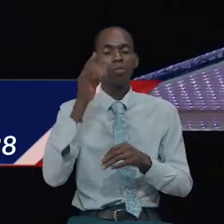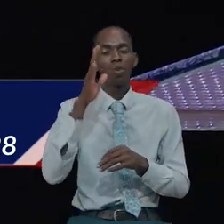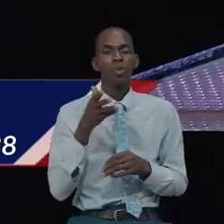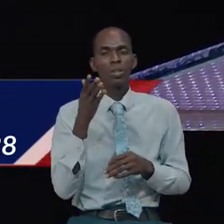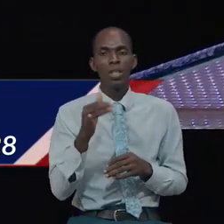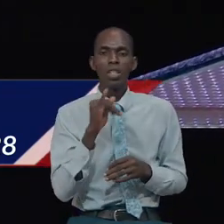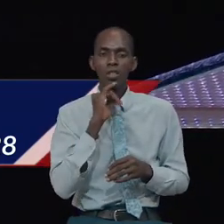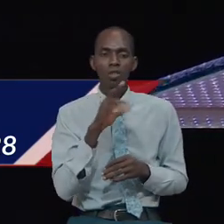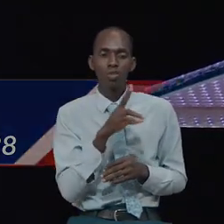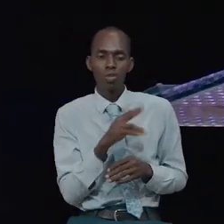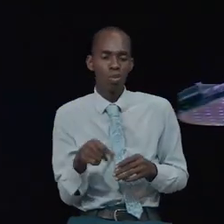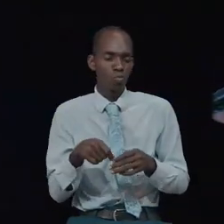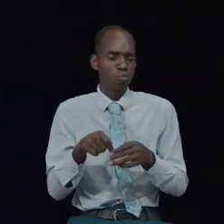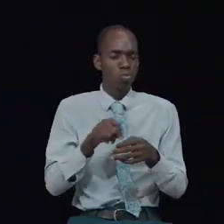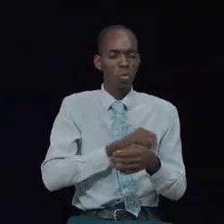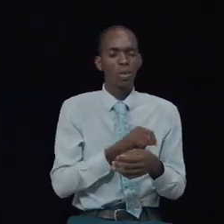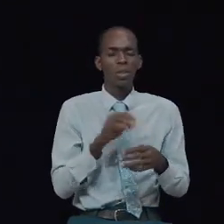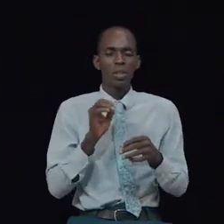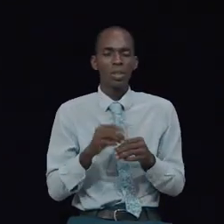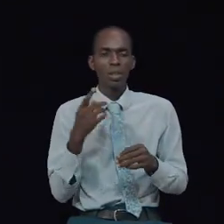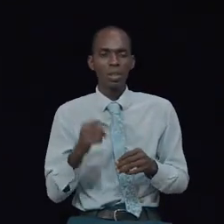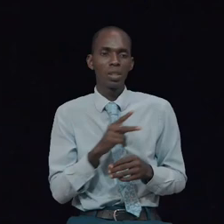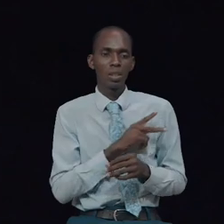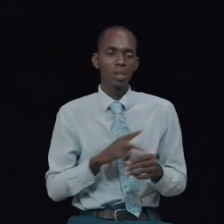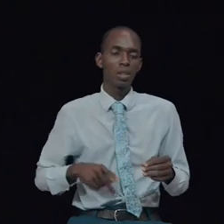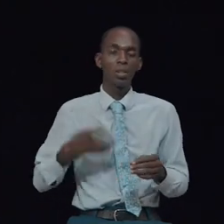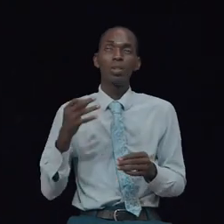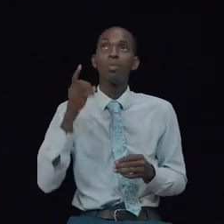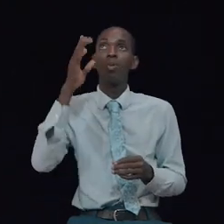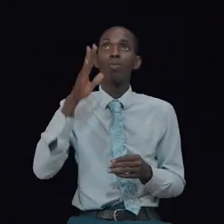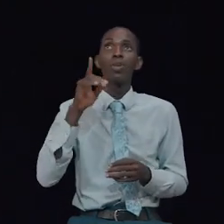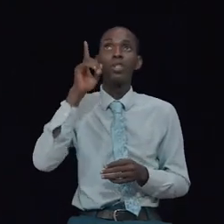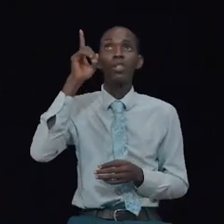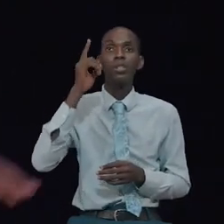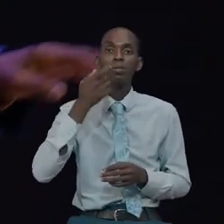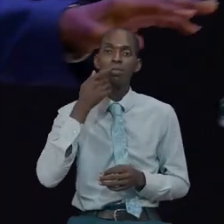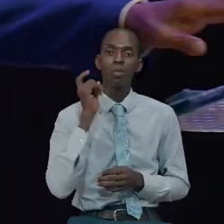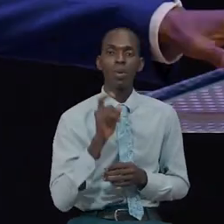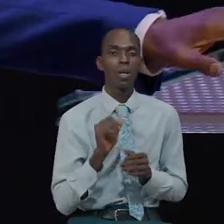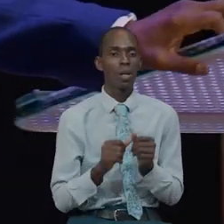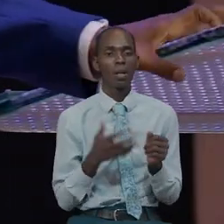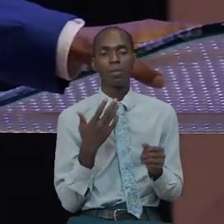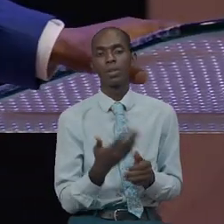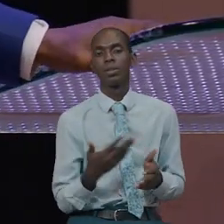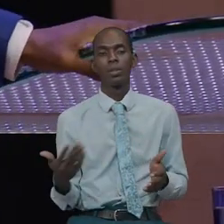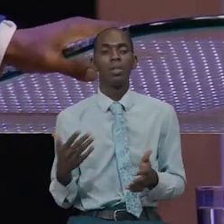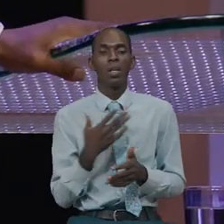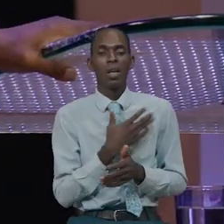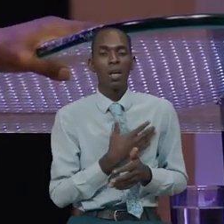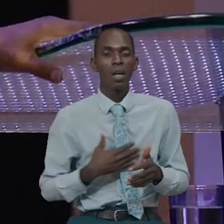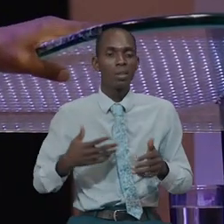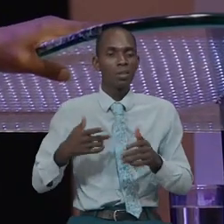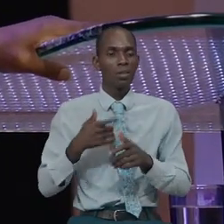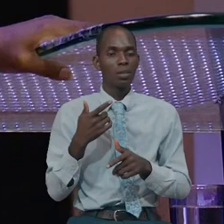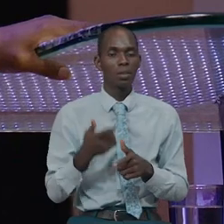the kingdom of God. He orders everything in his kingdom. And then it